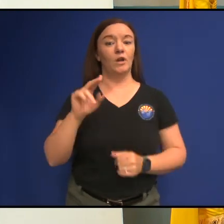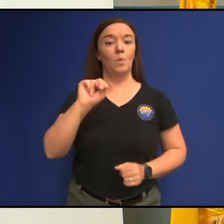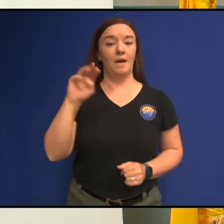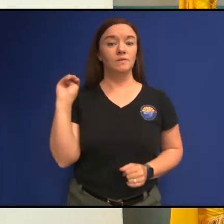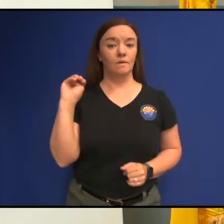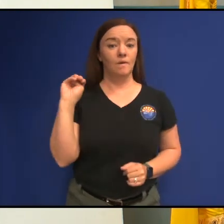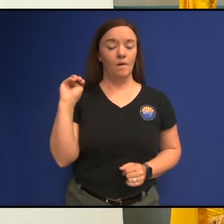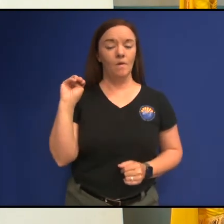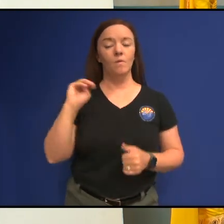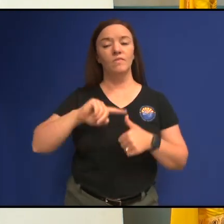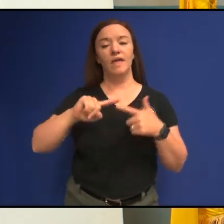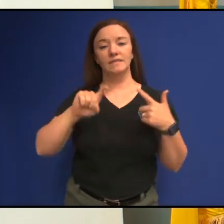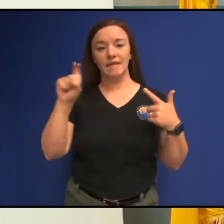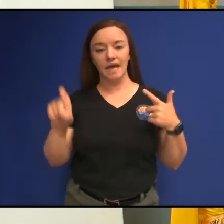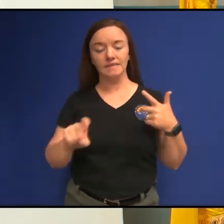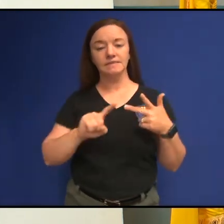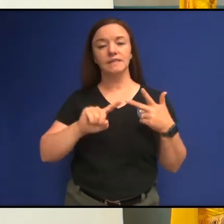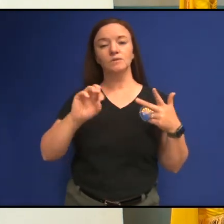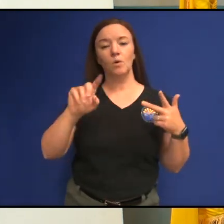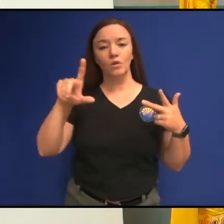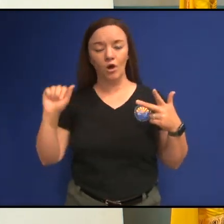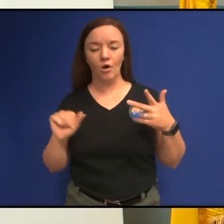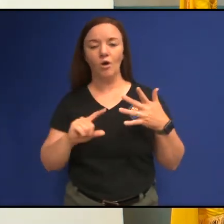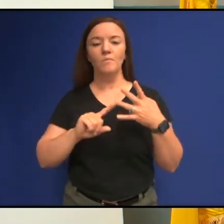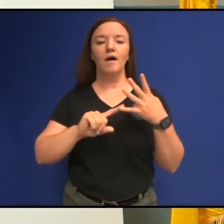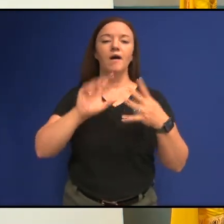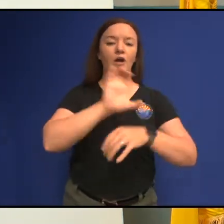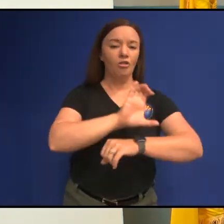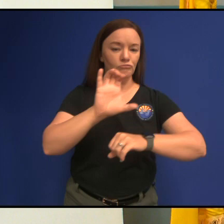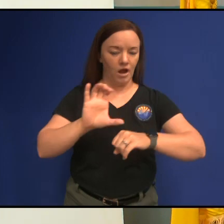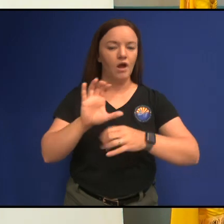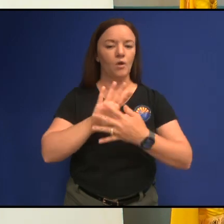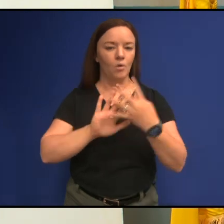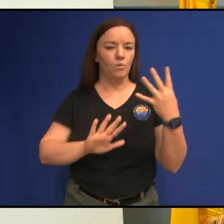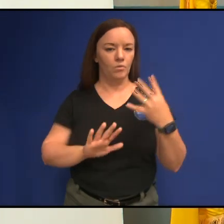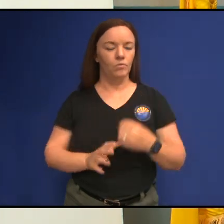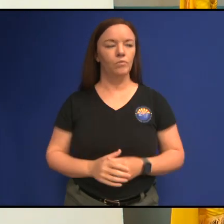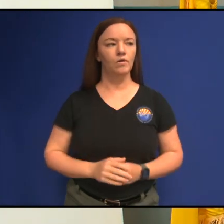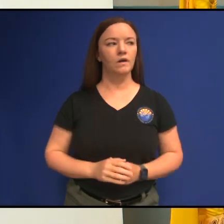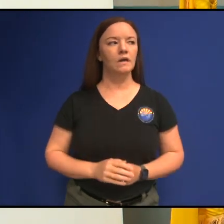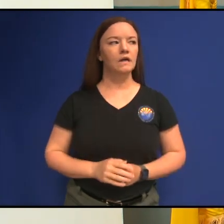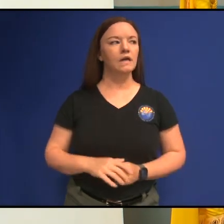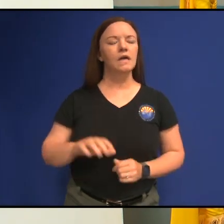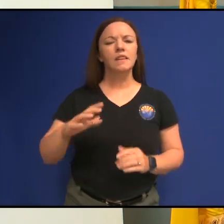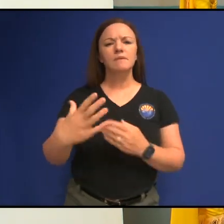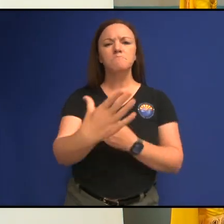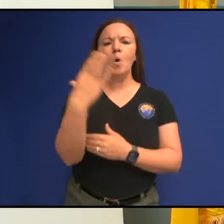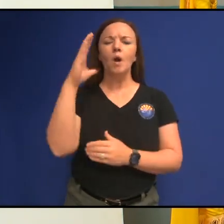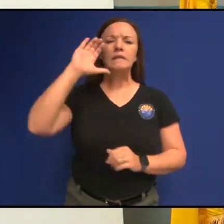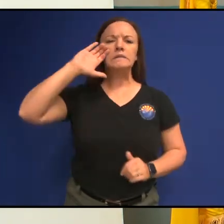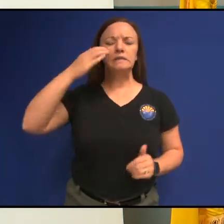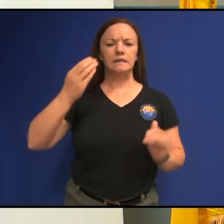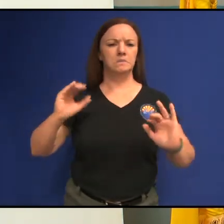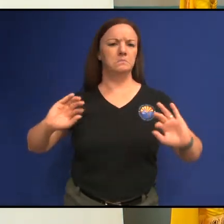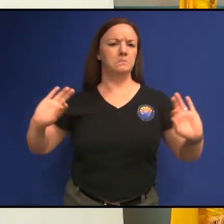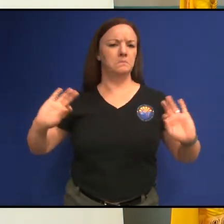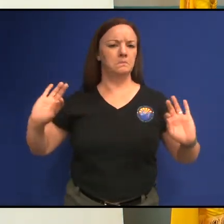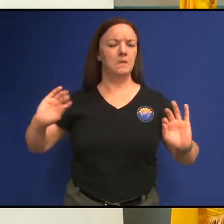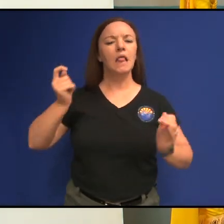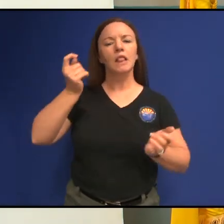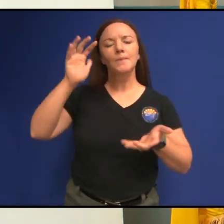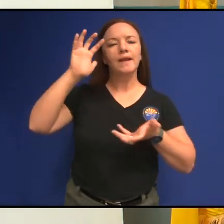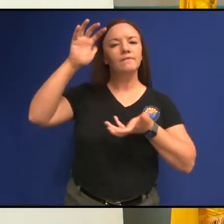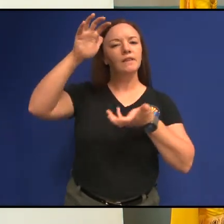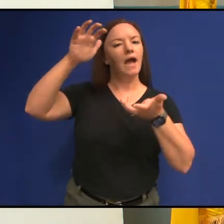have Texas, Oklahoma Panhandle, Colorado here. It's a fairly innocuous looking morning. We have a little bit of cloud cover